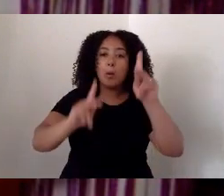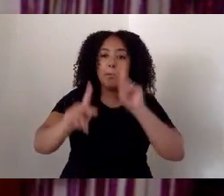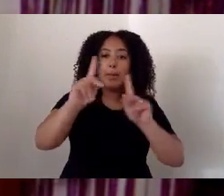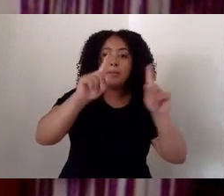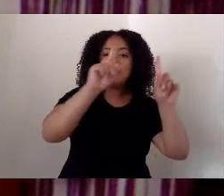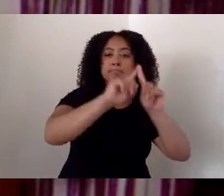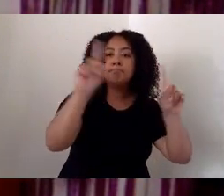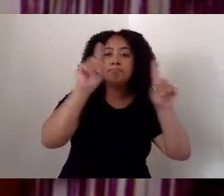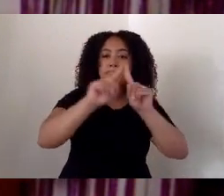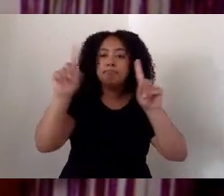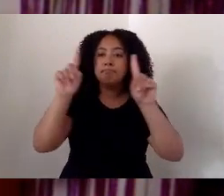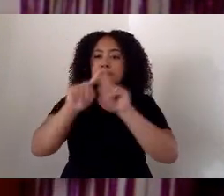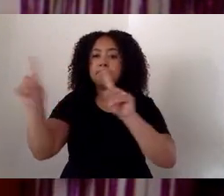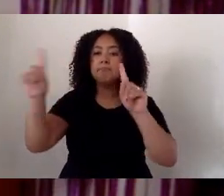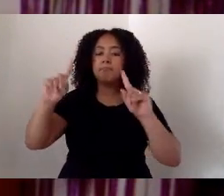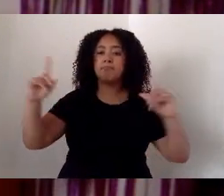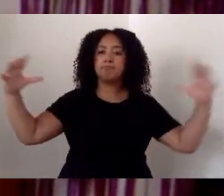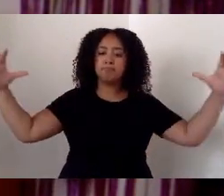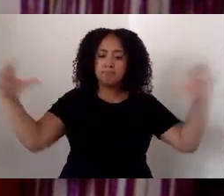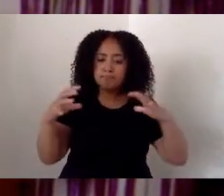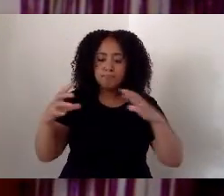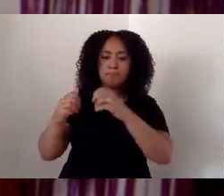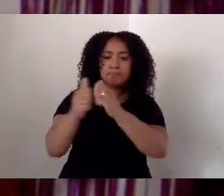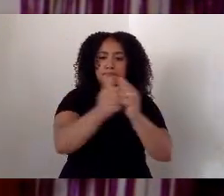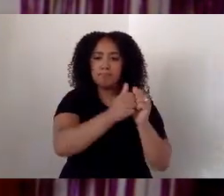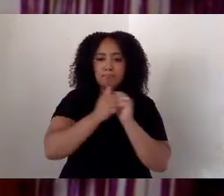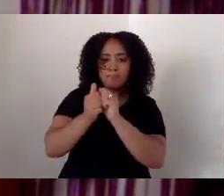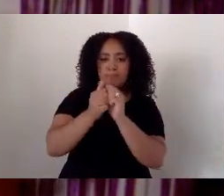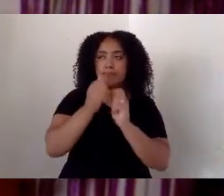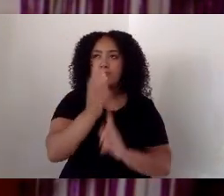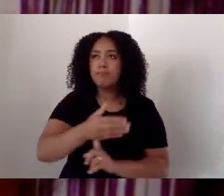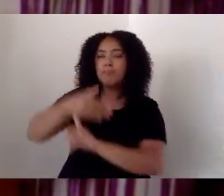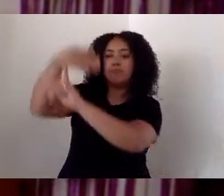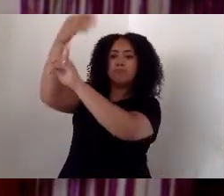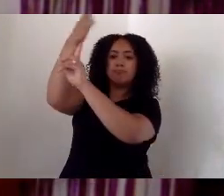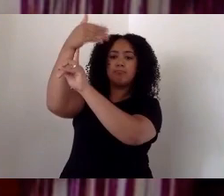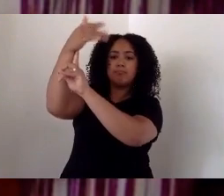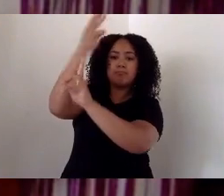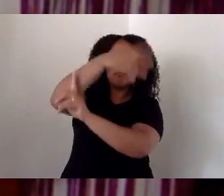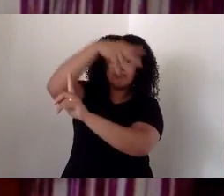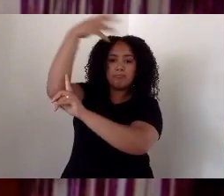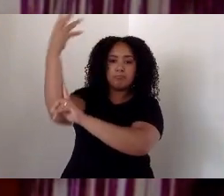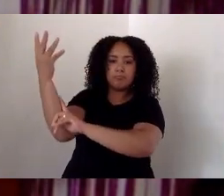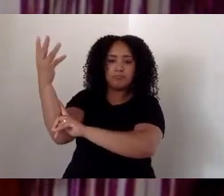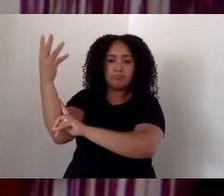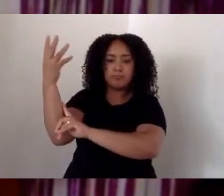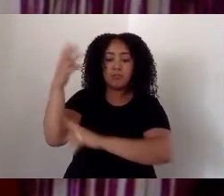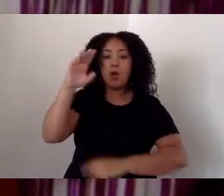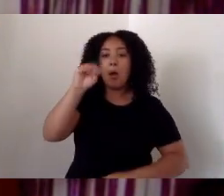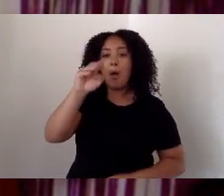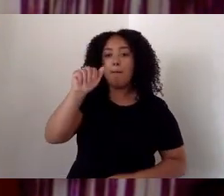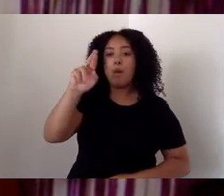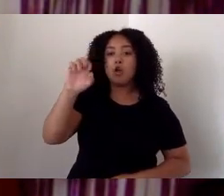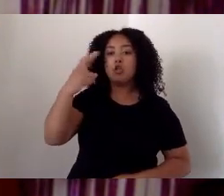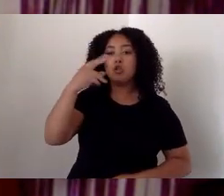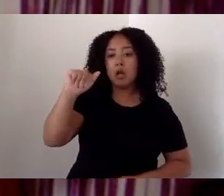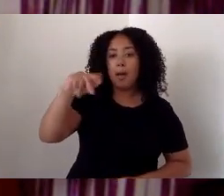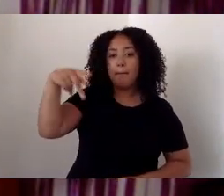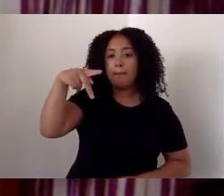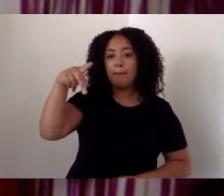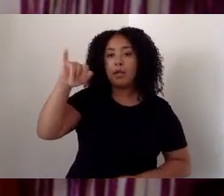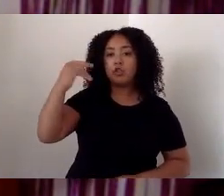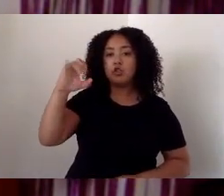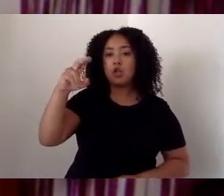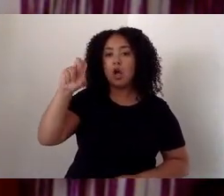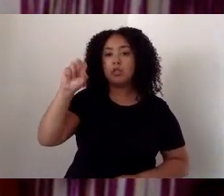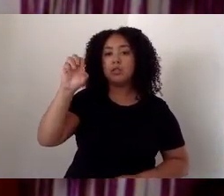but all can be united under these colors. In the words of Marsha P. Johnson, no pride for some